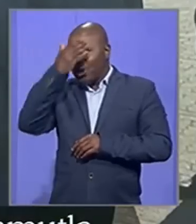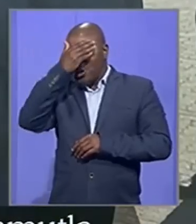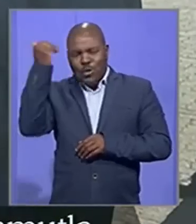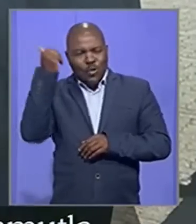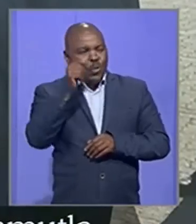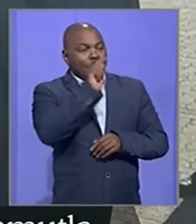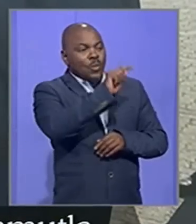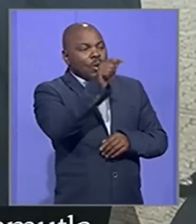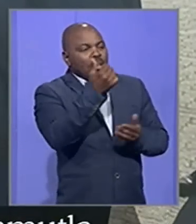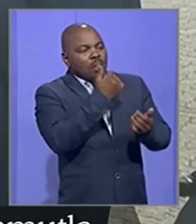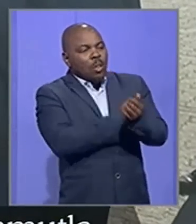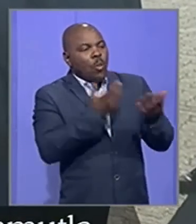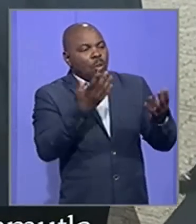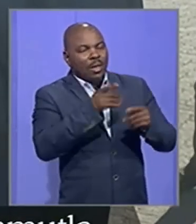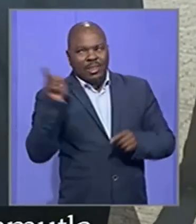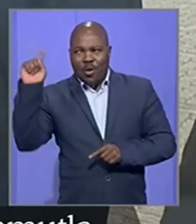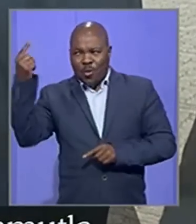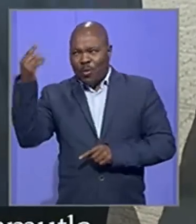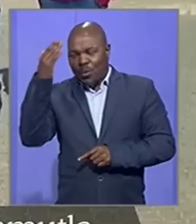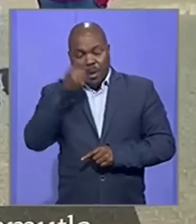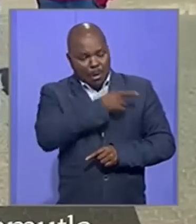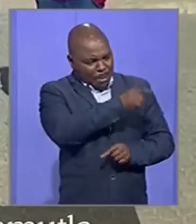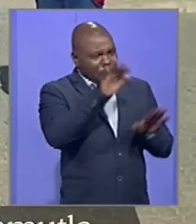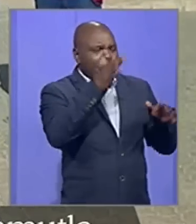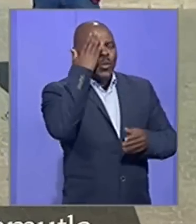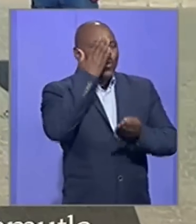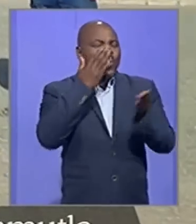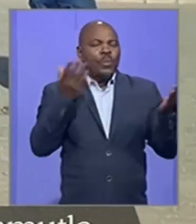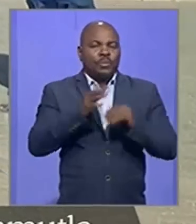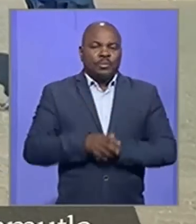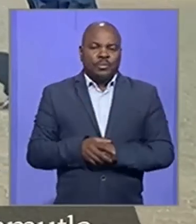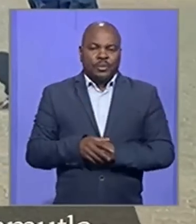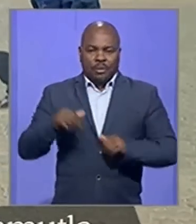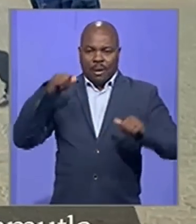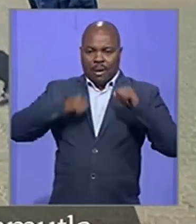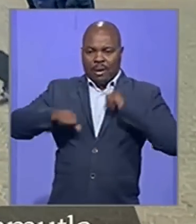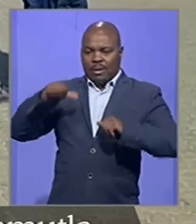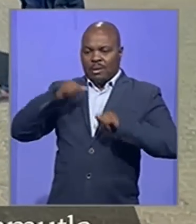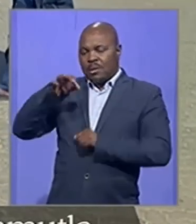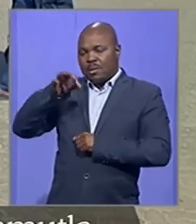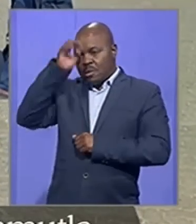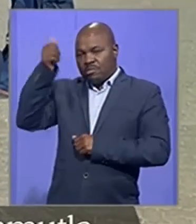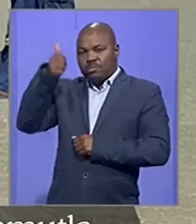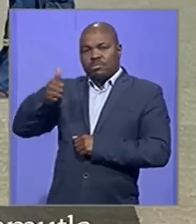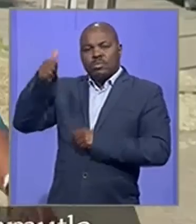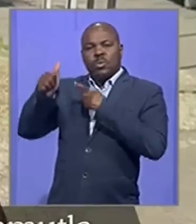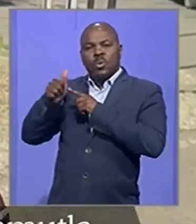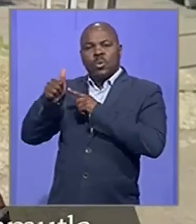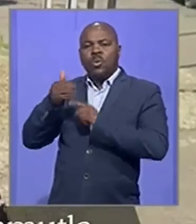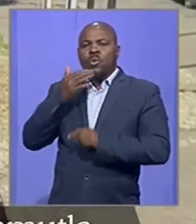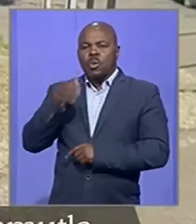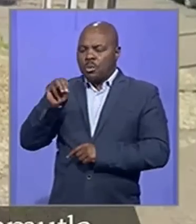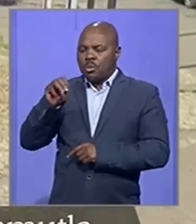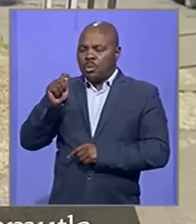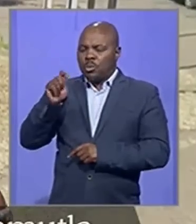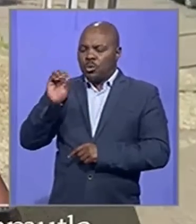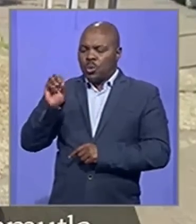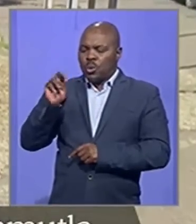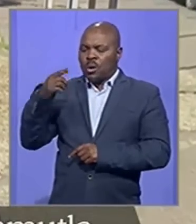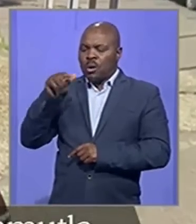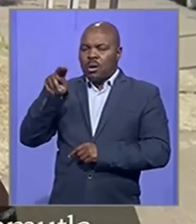are. Mokomishenara wa sepolesa ya tshwereng se maratswana setrekeng sa Francis Bad eleng Nicholas Mtongana o tshepisitse